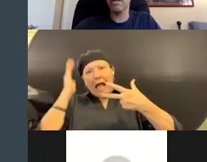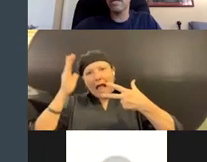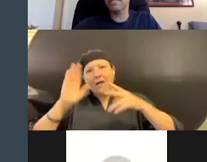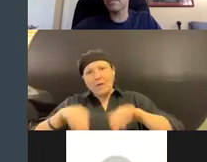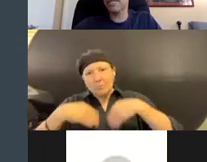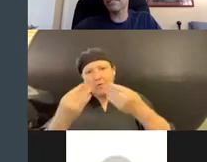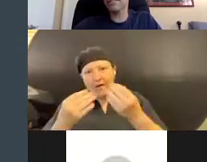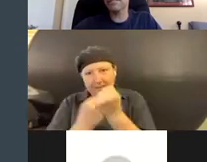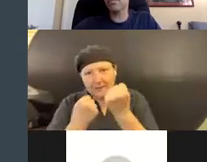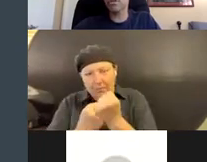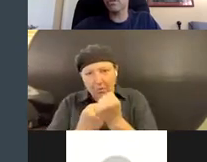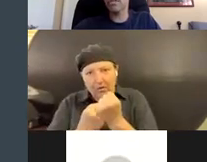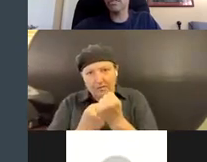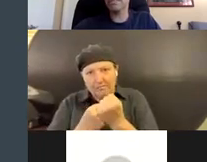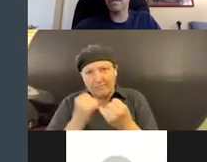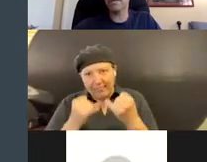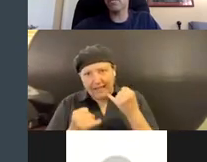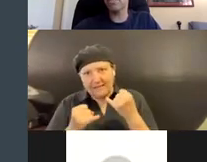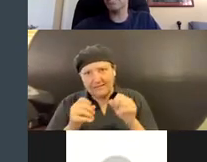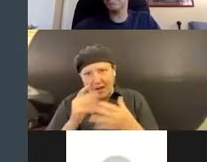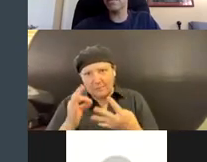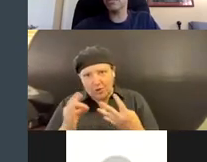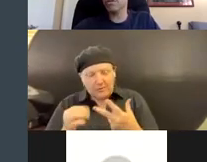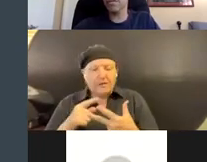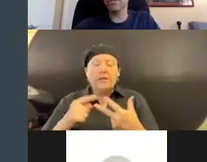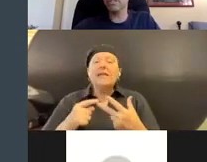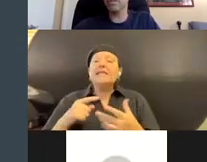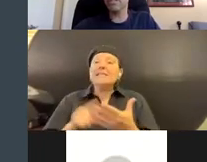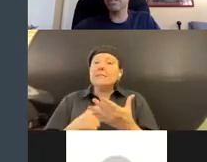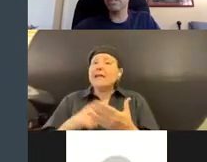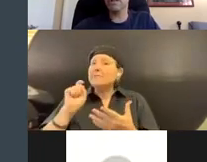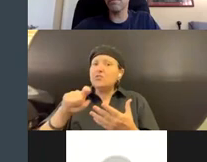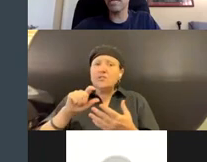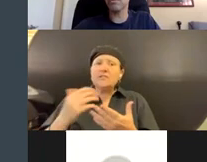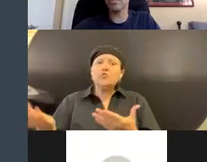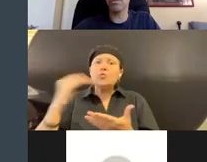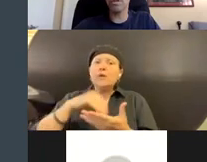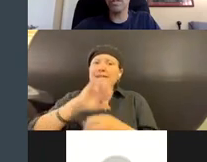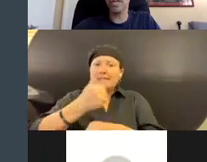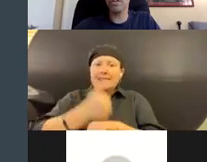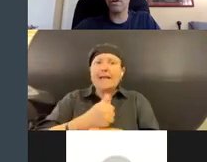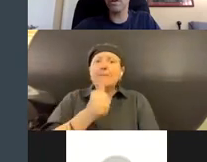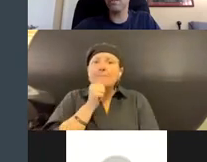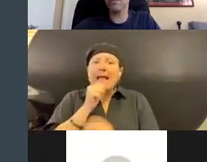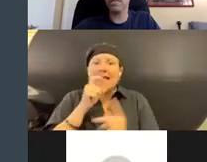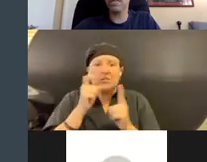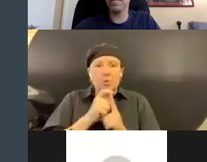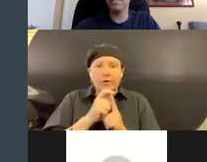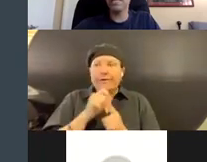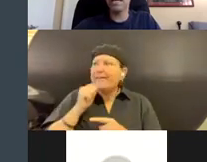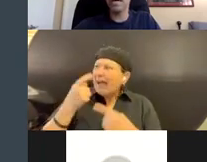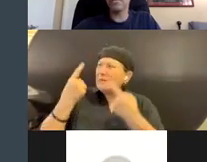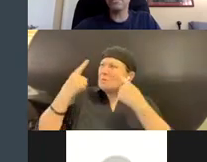support. In some cases, what you need is resetting a password, because for some reason the password is not working and you aren't able to get